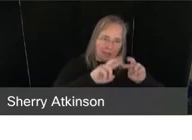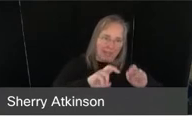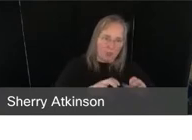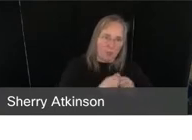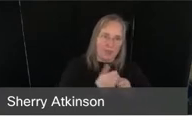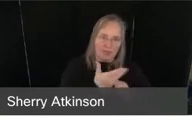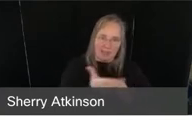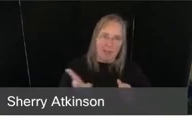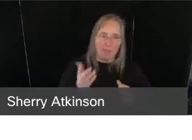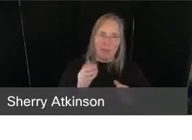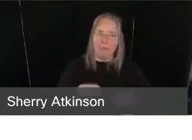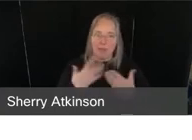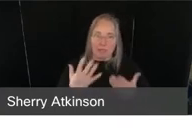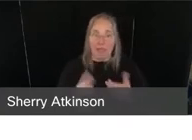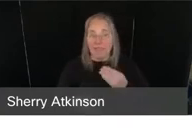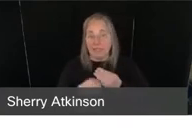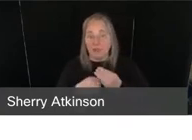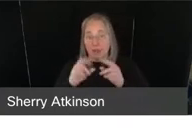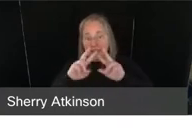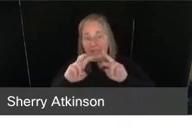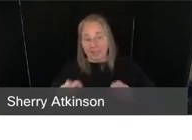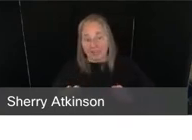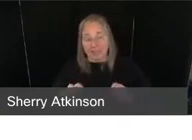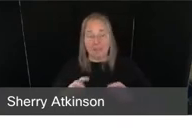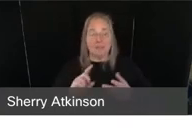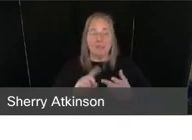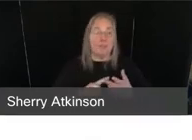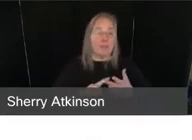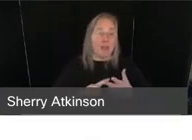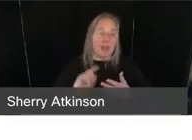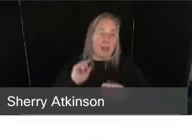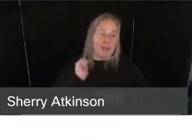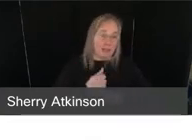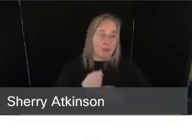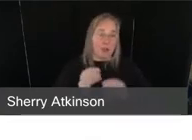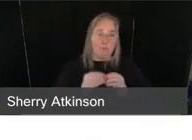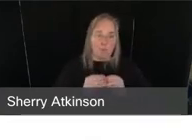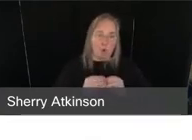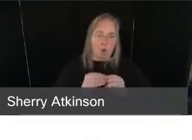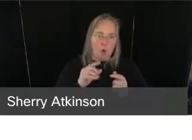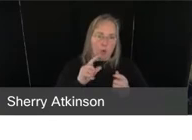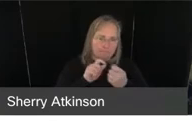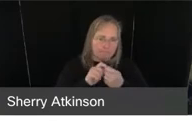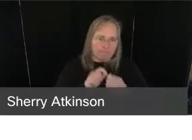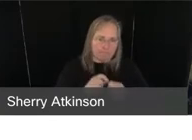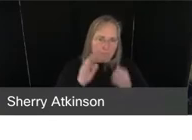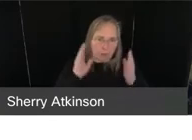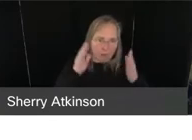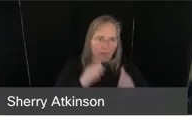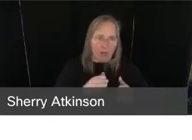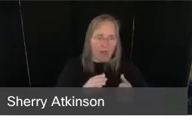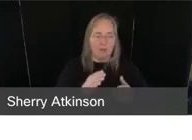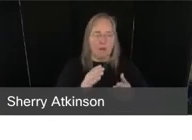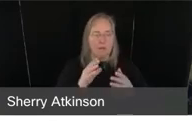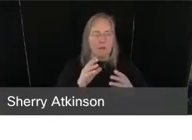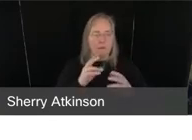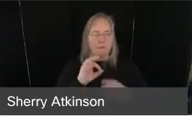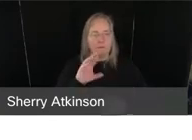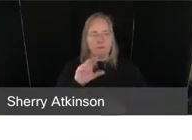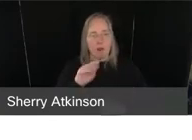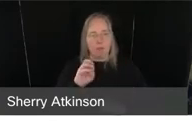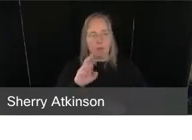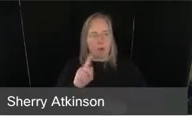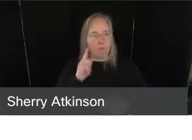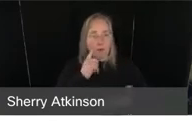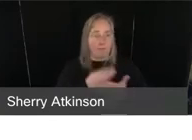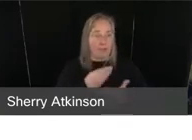providing additional analysis, kind of establishing a more refined framework for the financing. We found ourselves in a